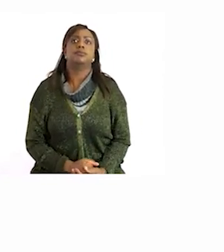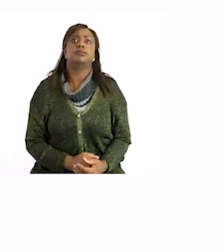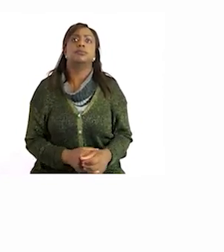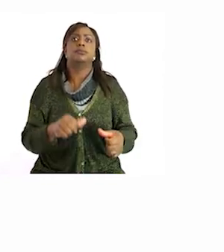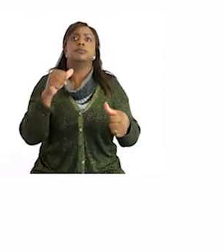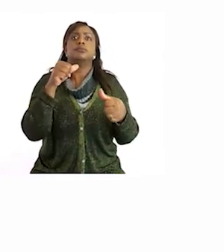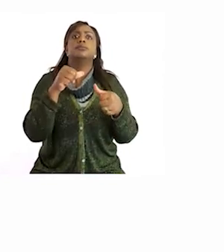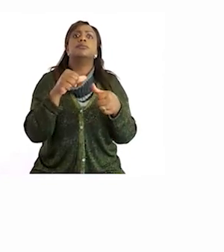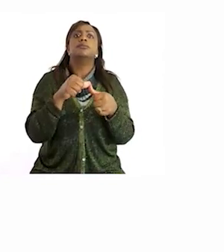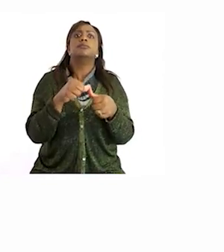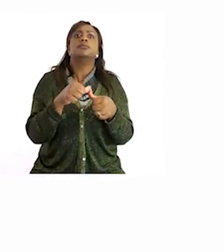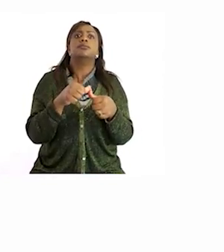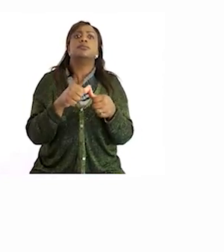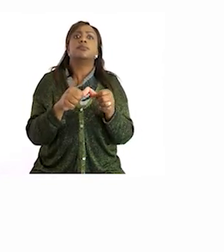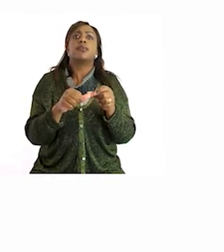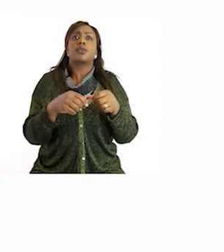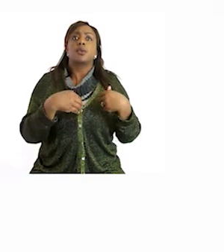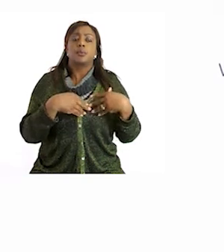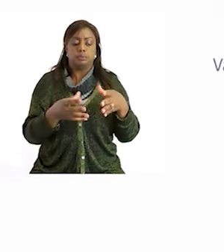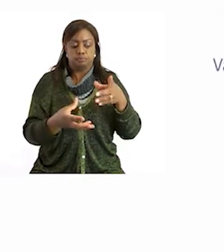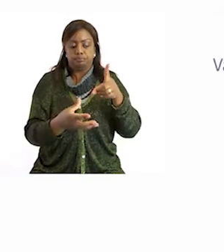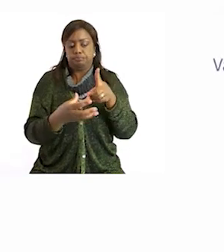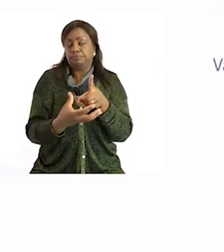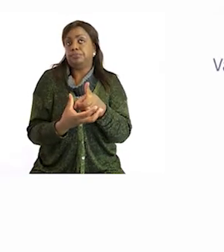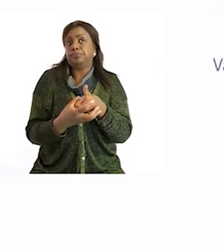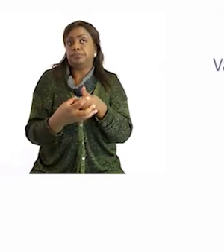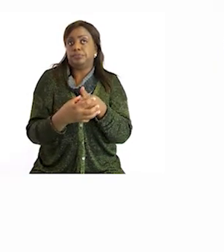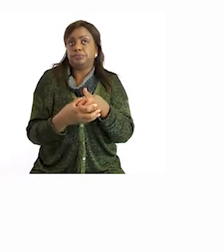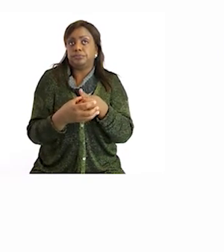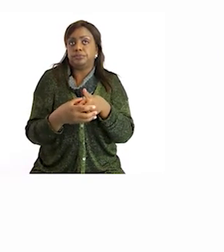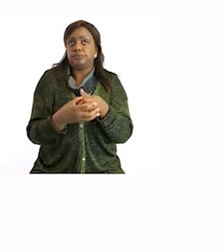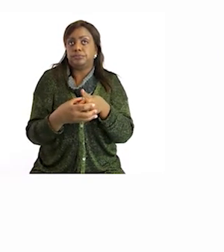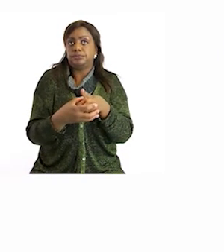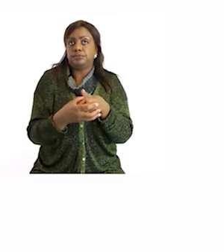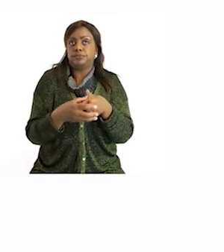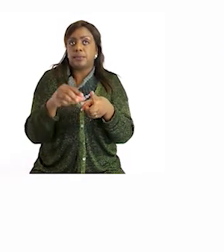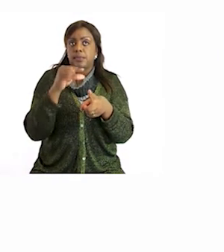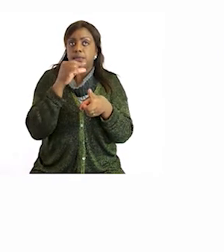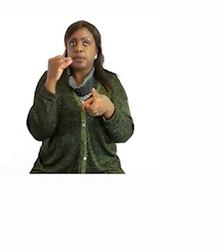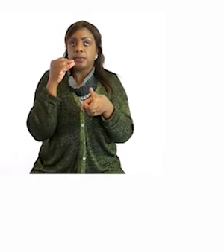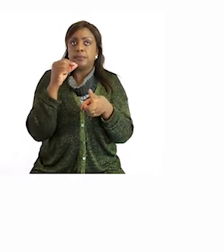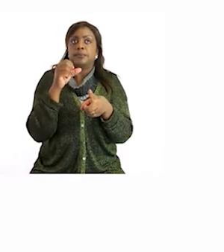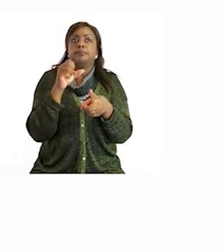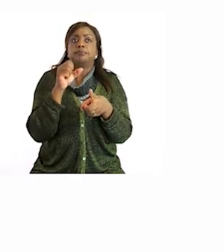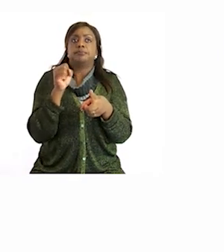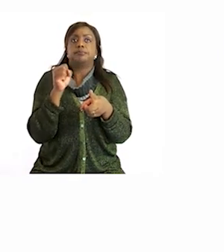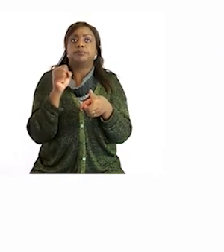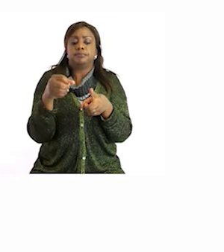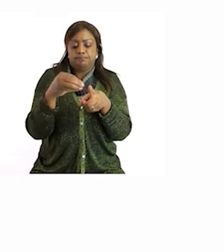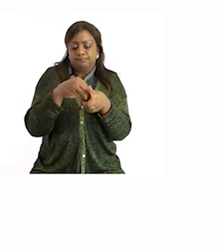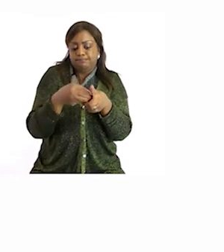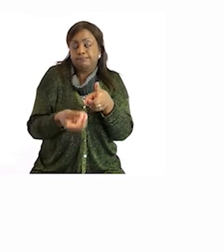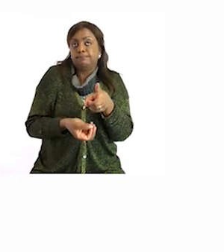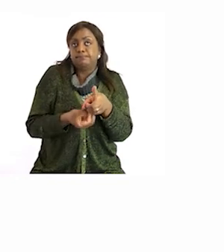I said we start all the way from the bottom, which is at the scrotum, and inside the scrotum we have